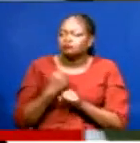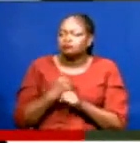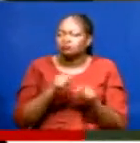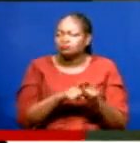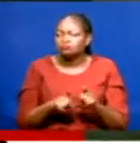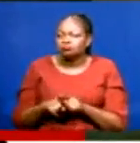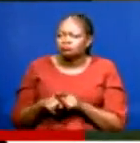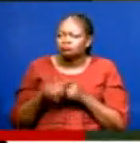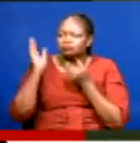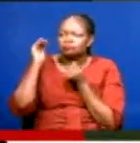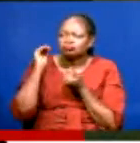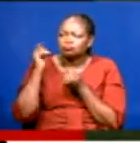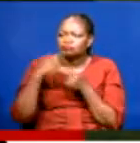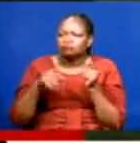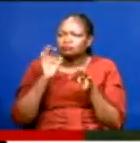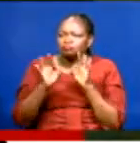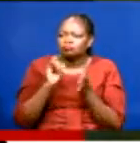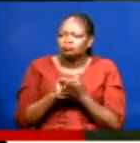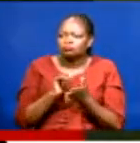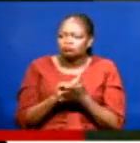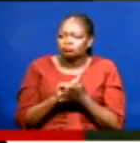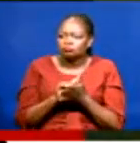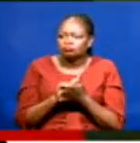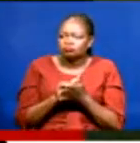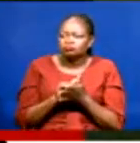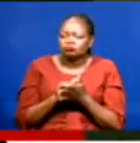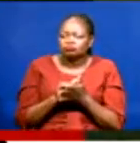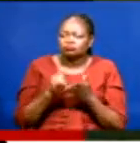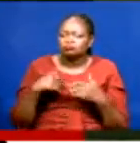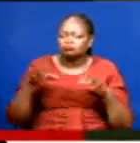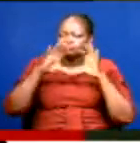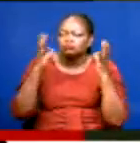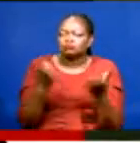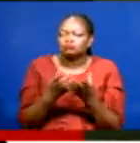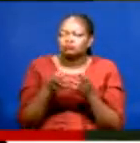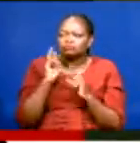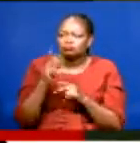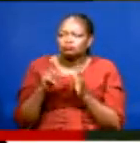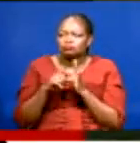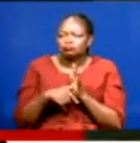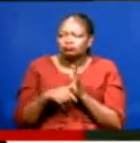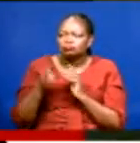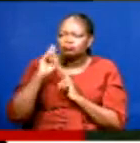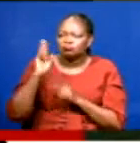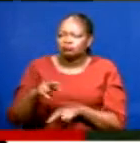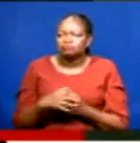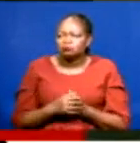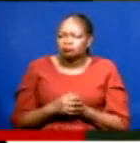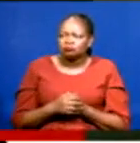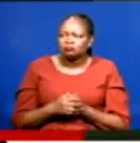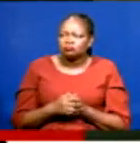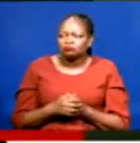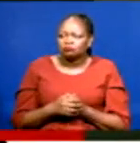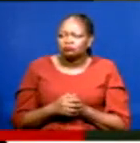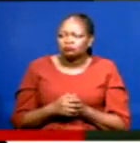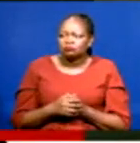the expectations on the nomination that Laureus Global Awards. Of course, I'll be compiling this and other report, this and detailed report